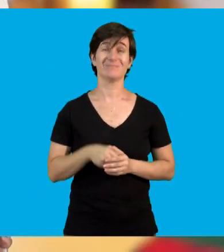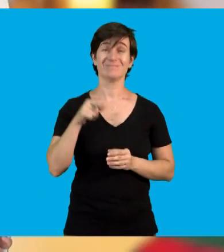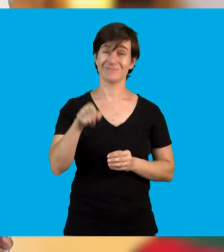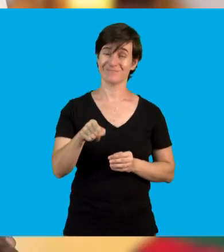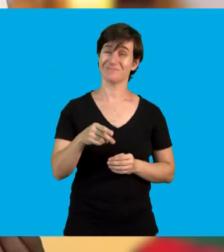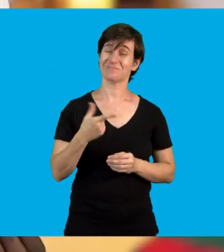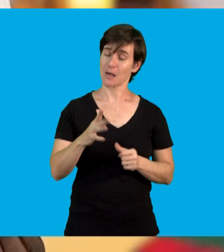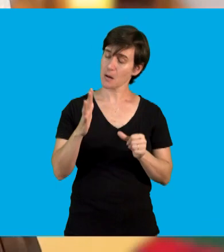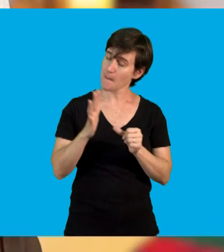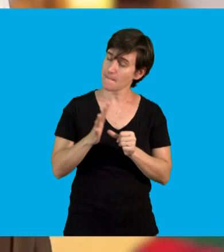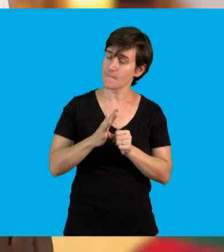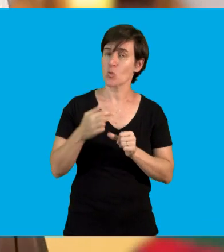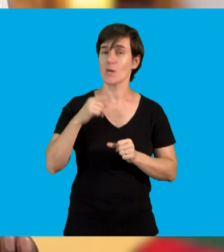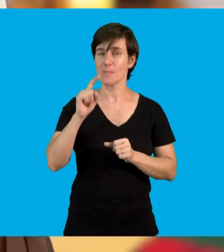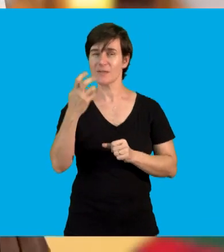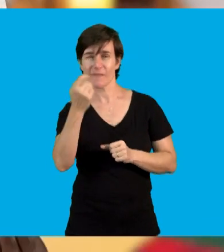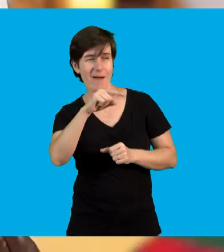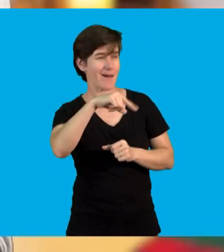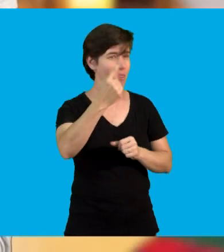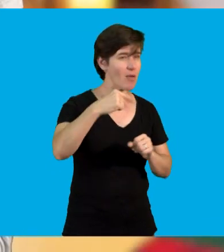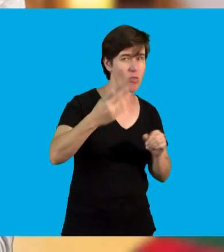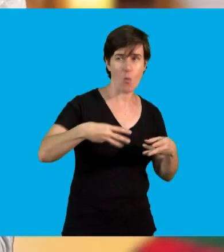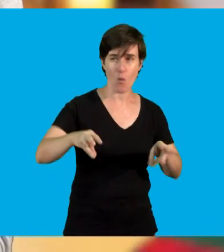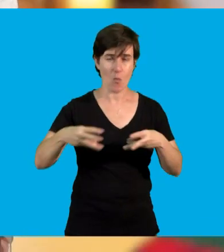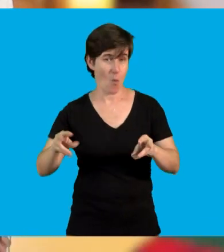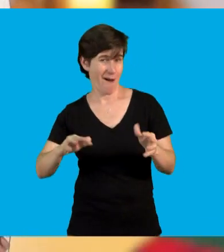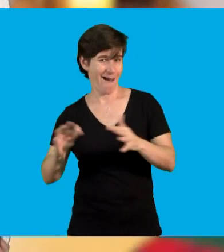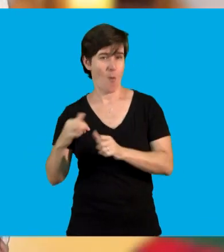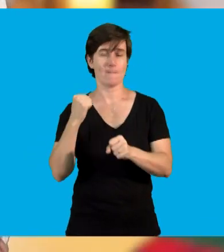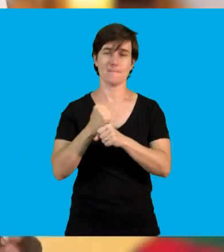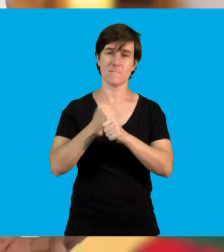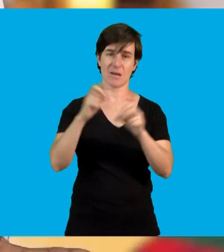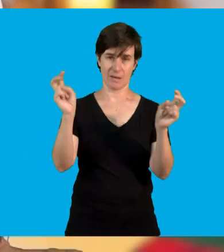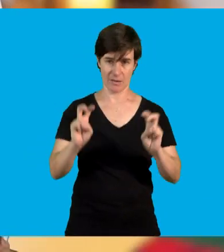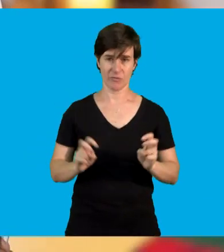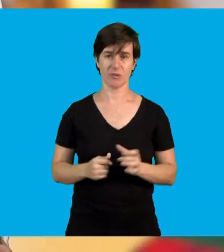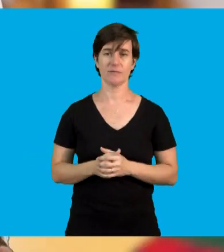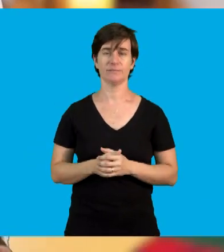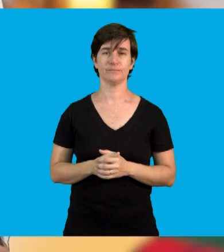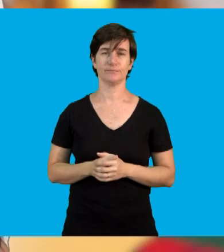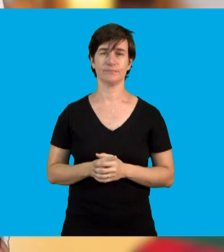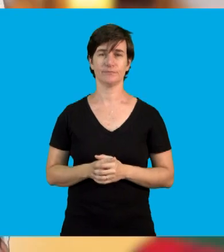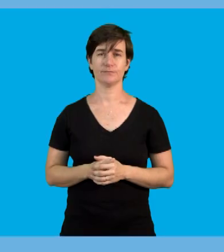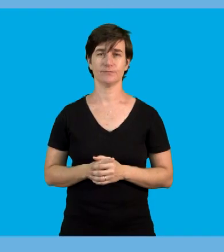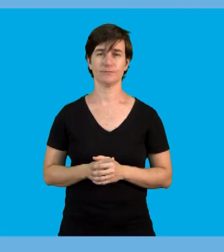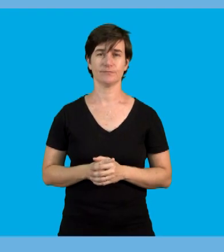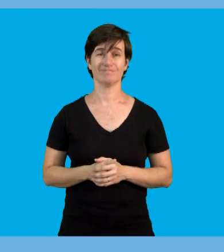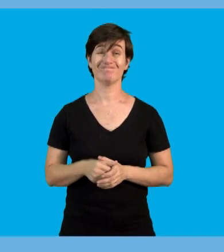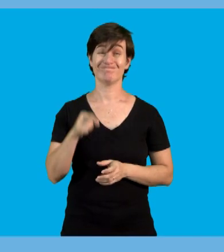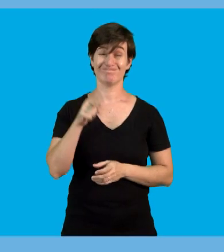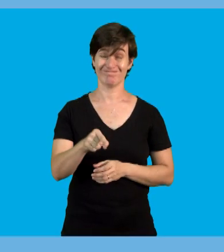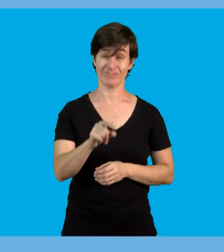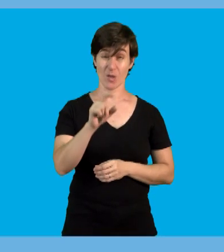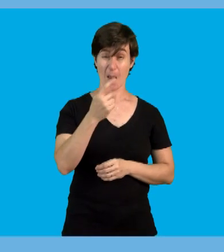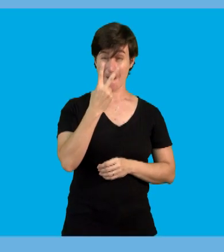electricity. So it's very much important that you find other alternative sources of electricity. Now, seeing